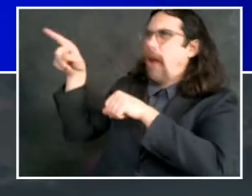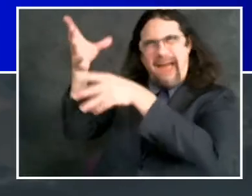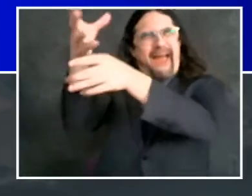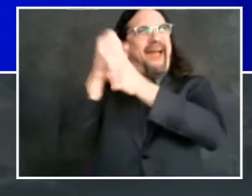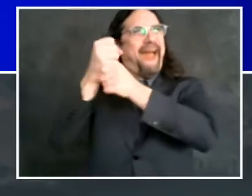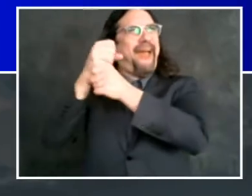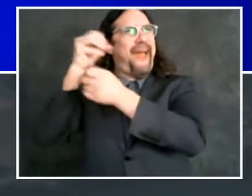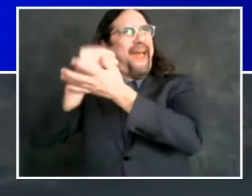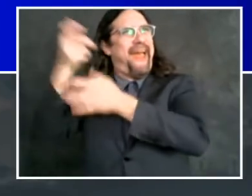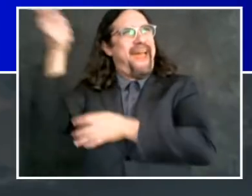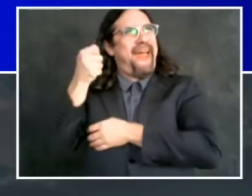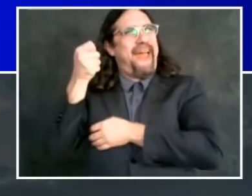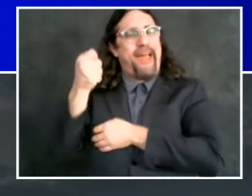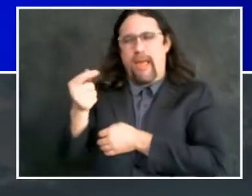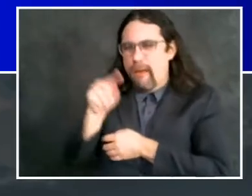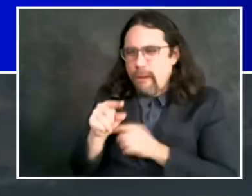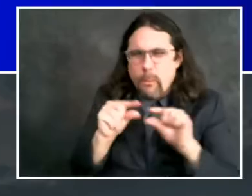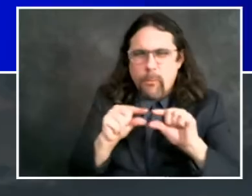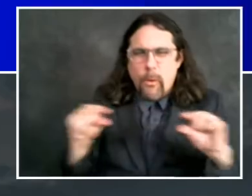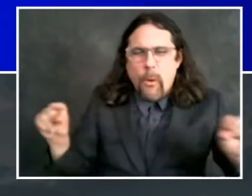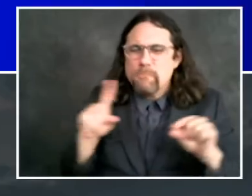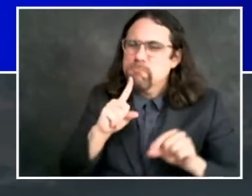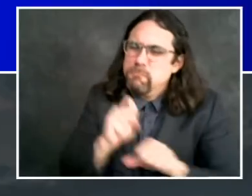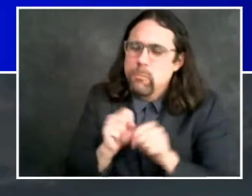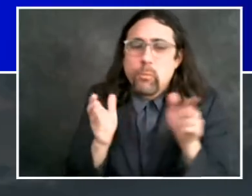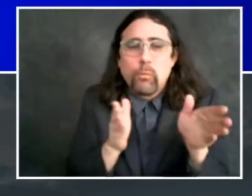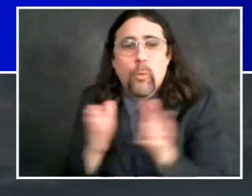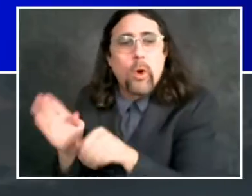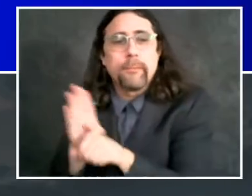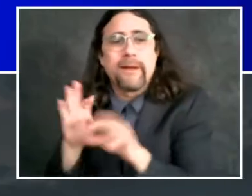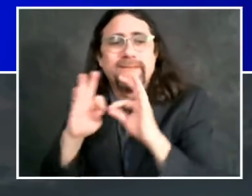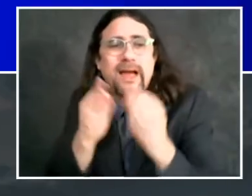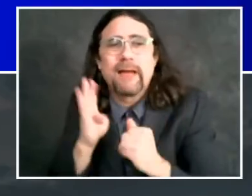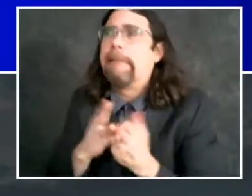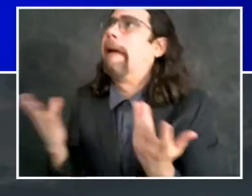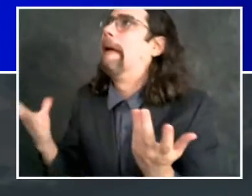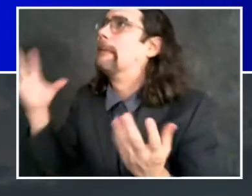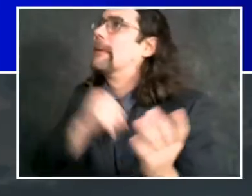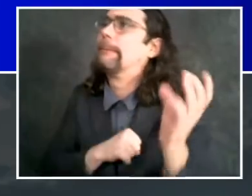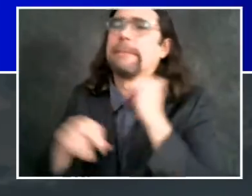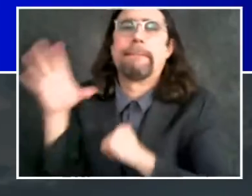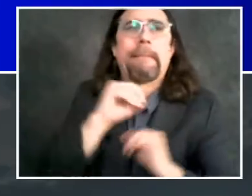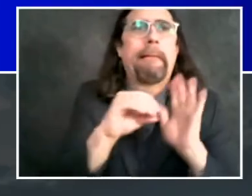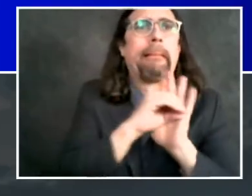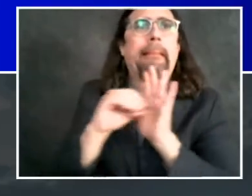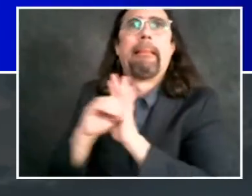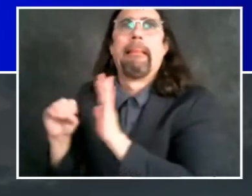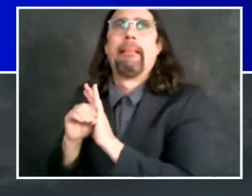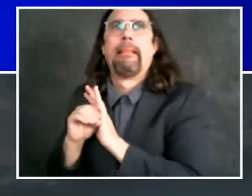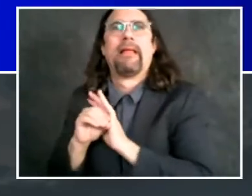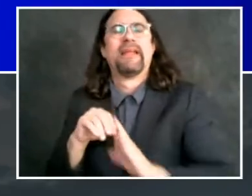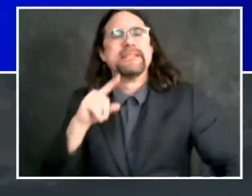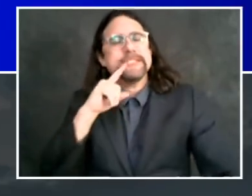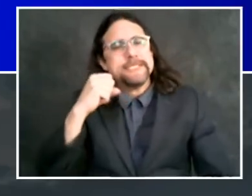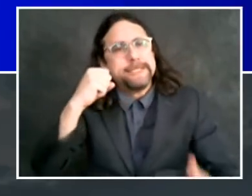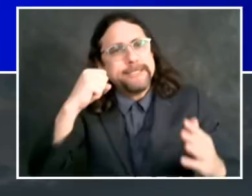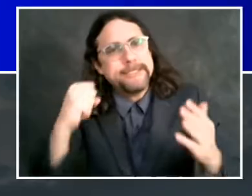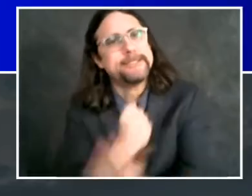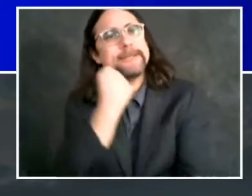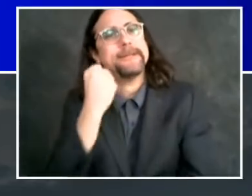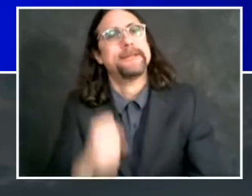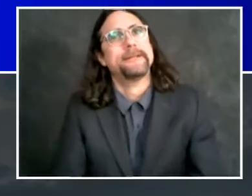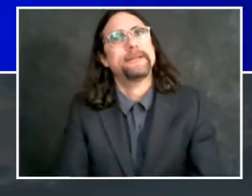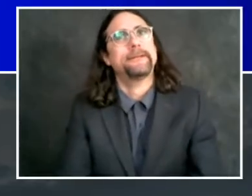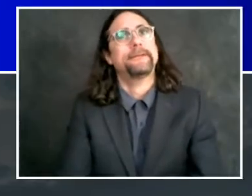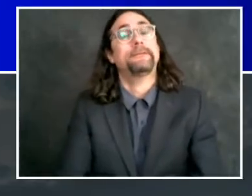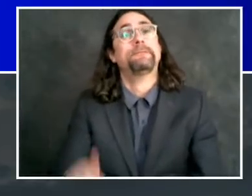together quickly in a crisis. But the good news is that, especially through the leadership of Senator